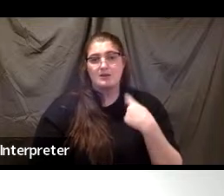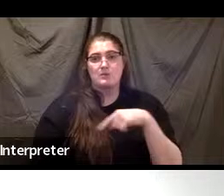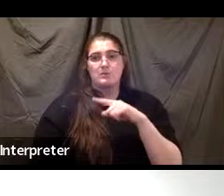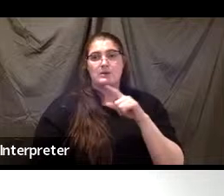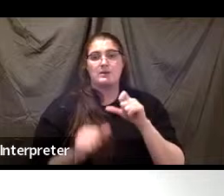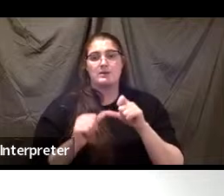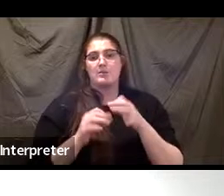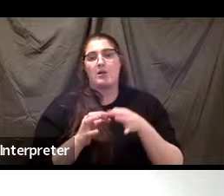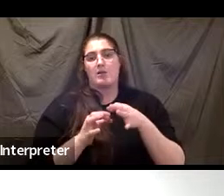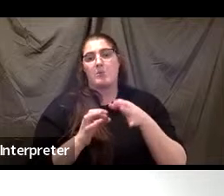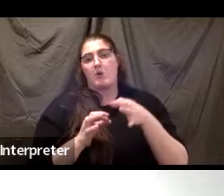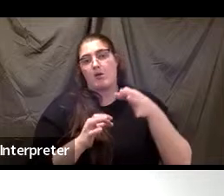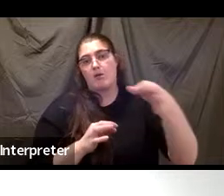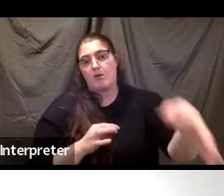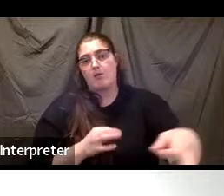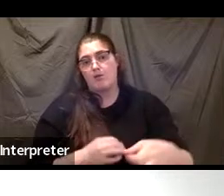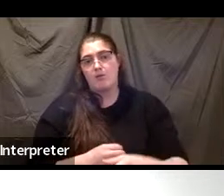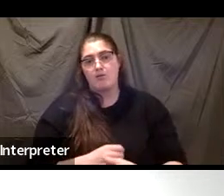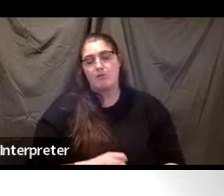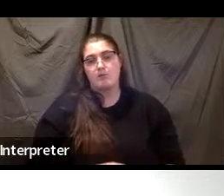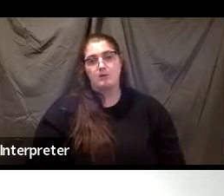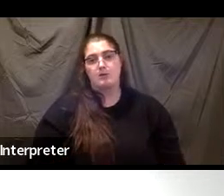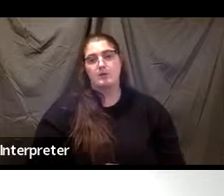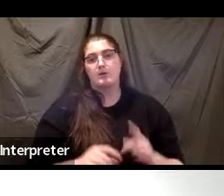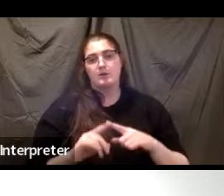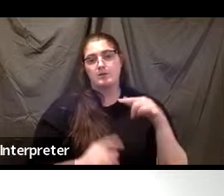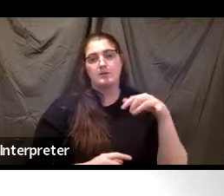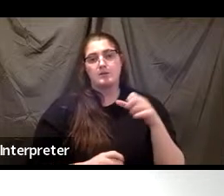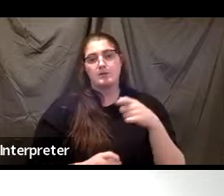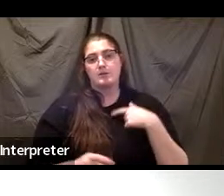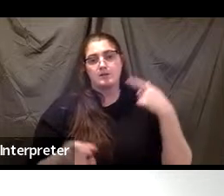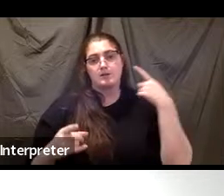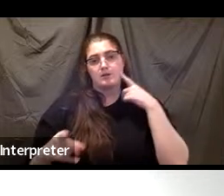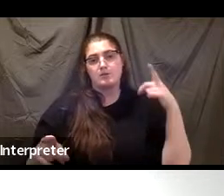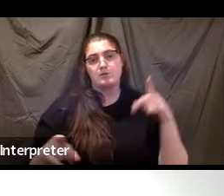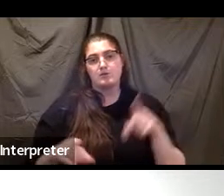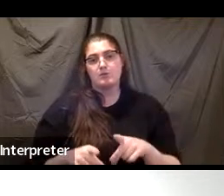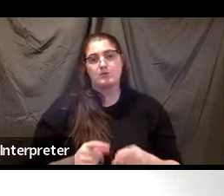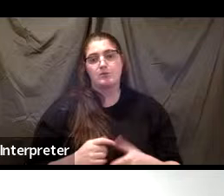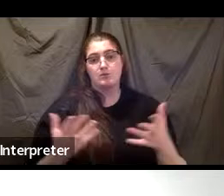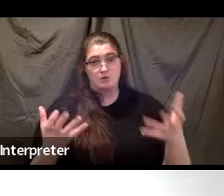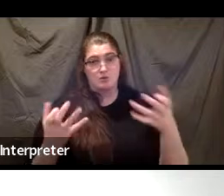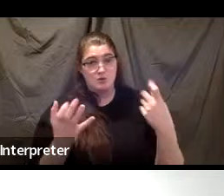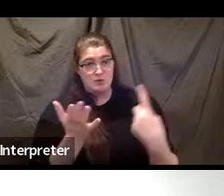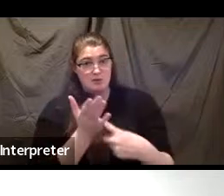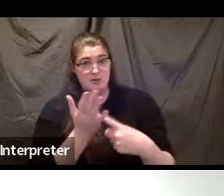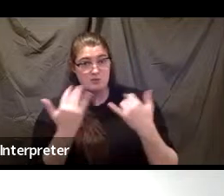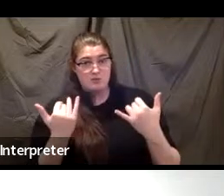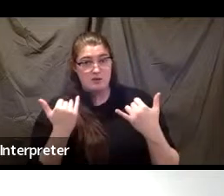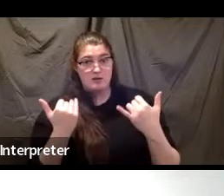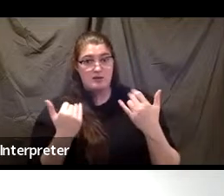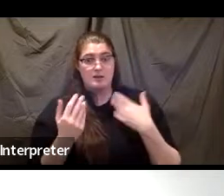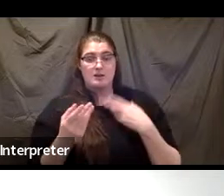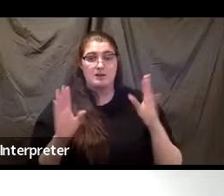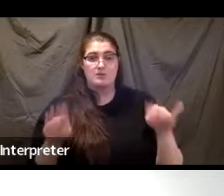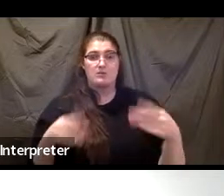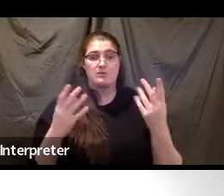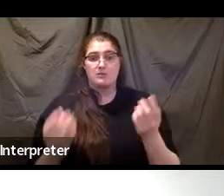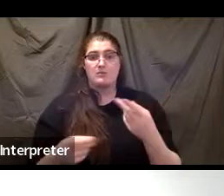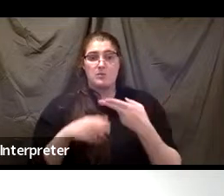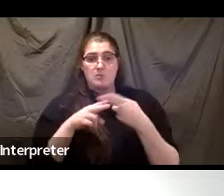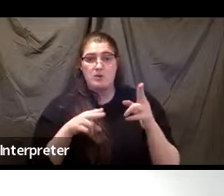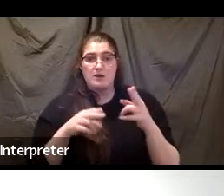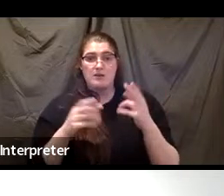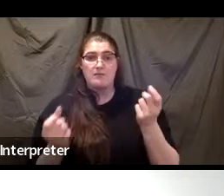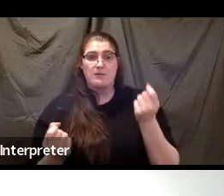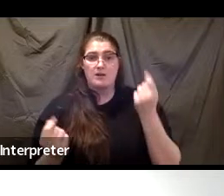it off and putting it off and putting it off. But yeah, I agree. Would you like to discuss it right now? Can you to give us a brief understanding of what the